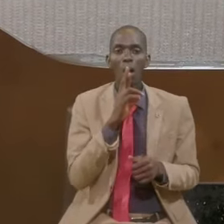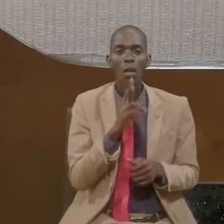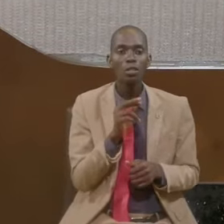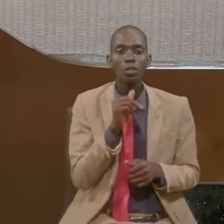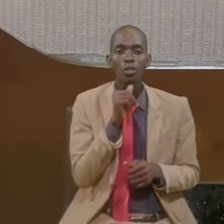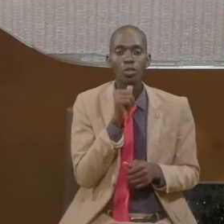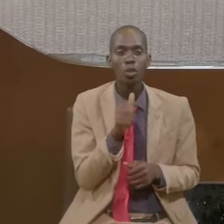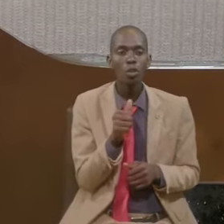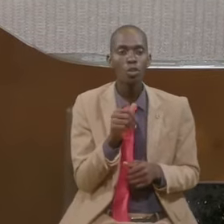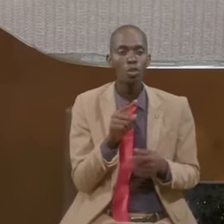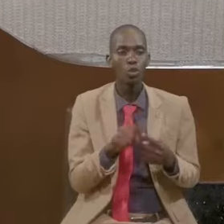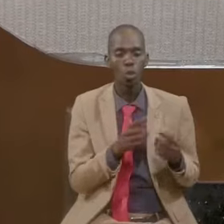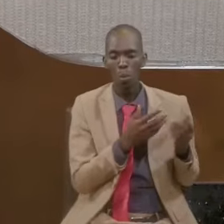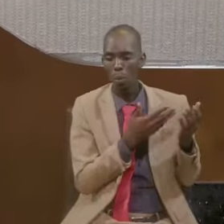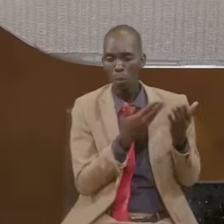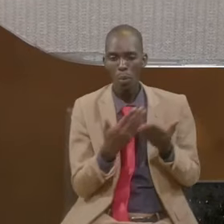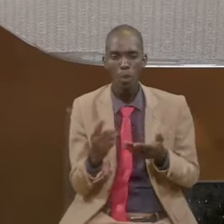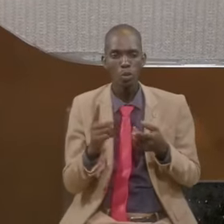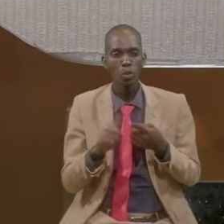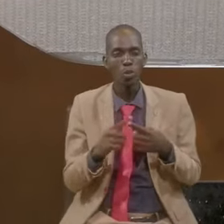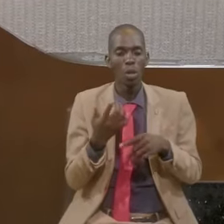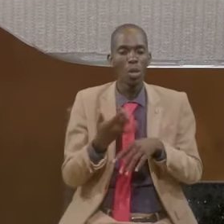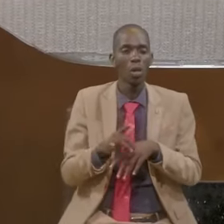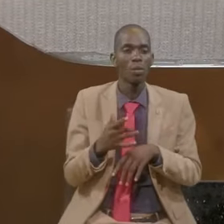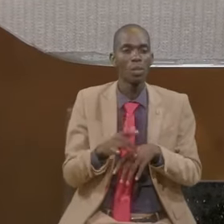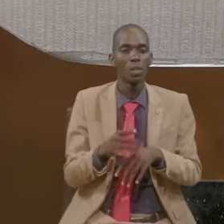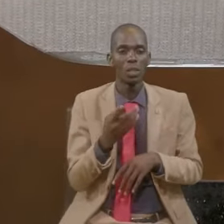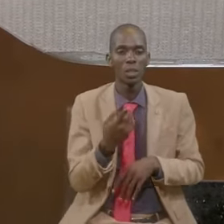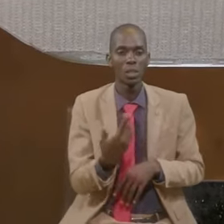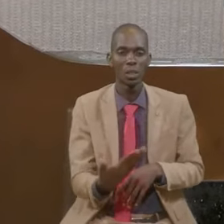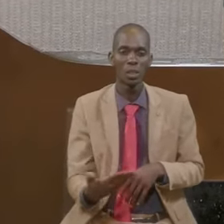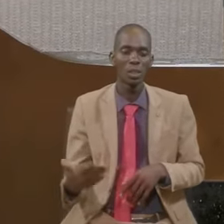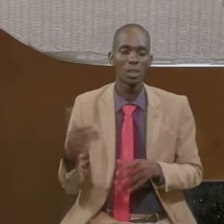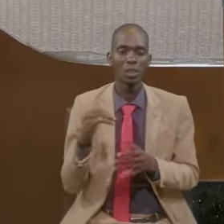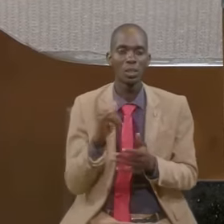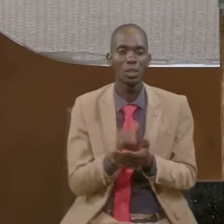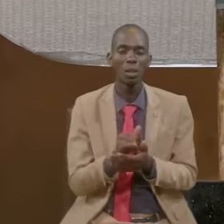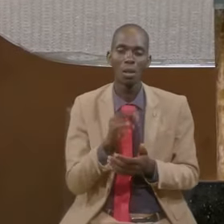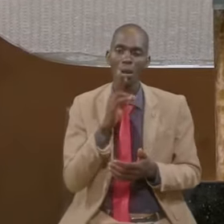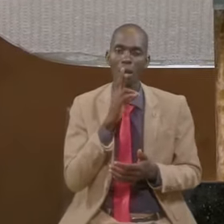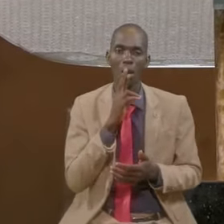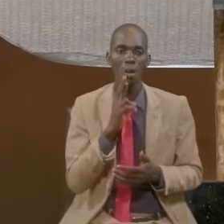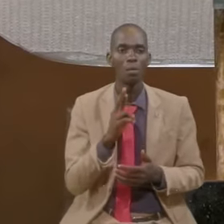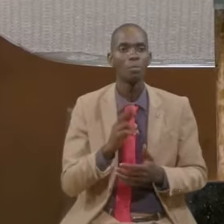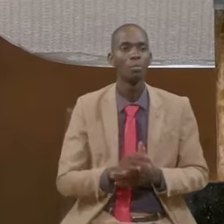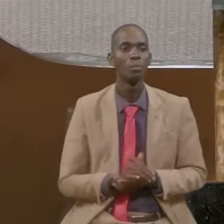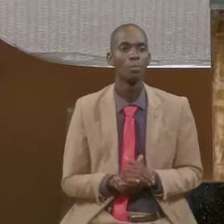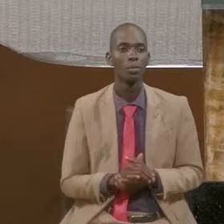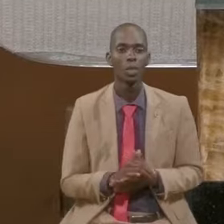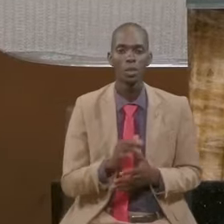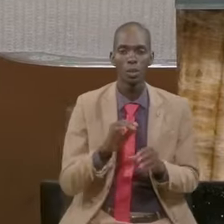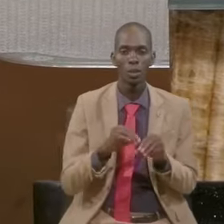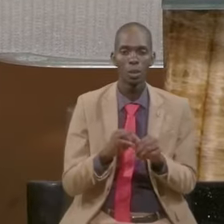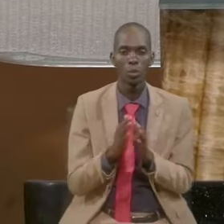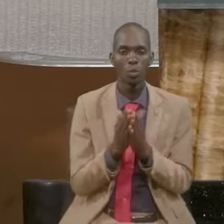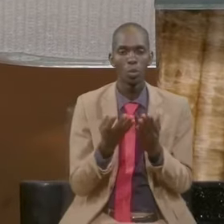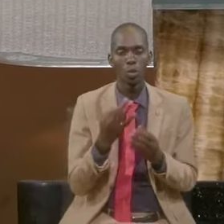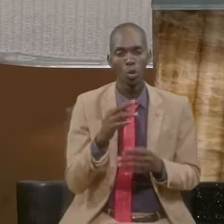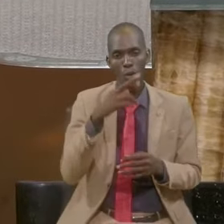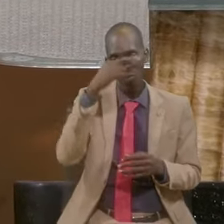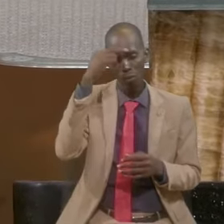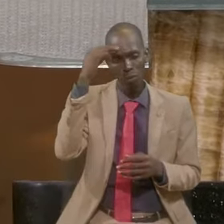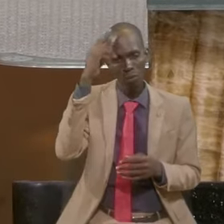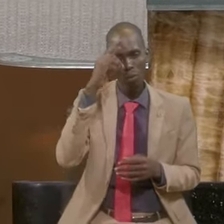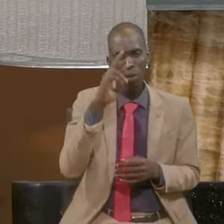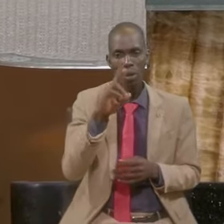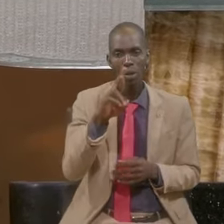not, to bring to naught the things that are. Romans